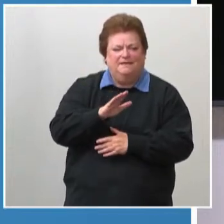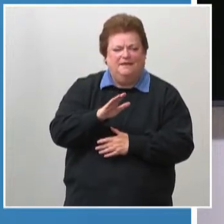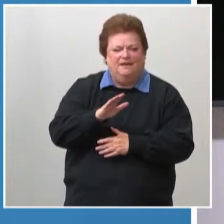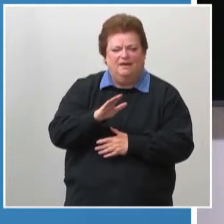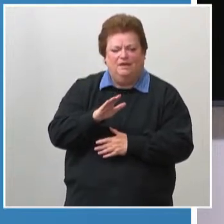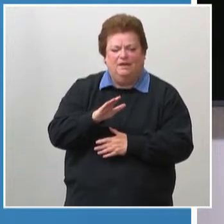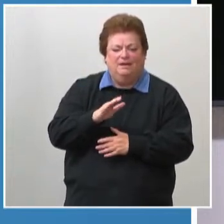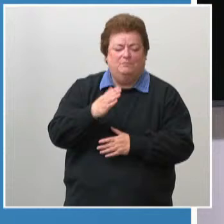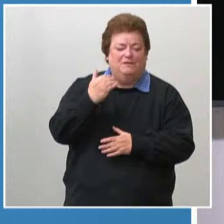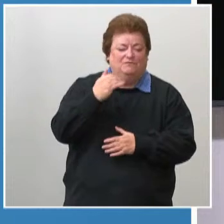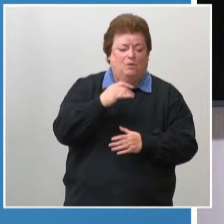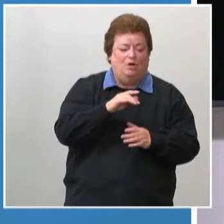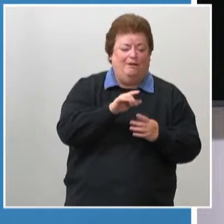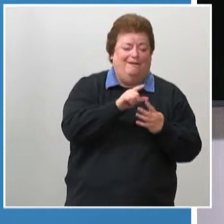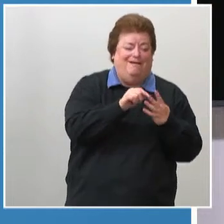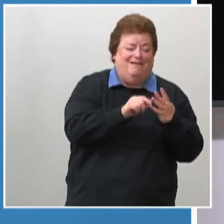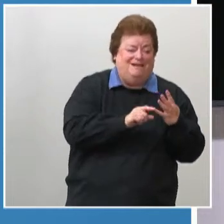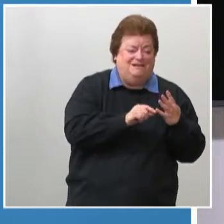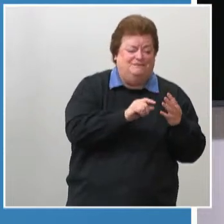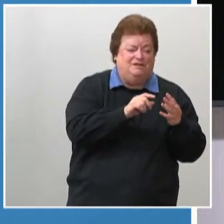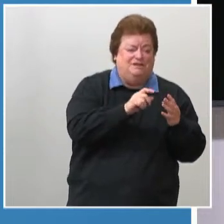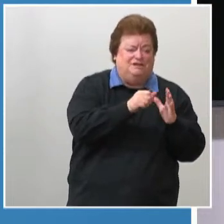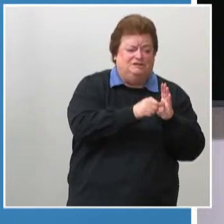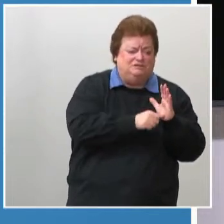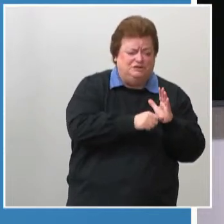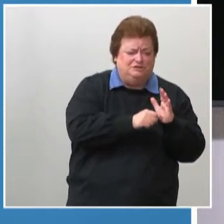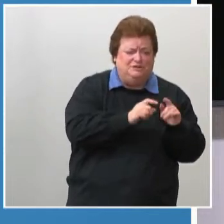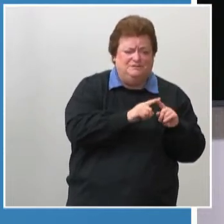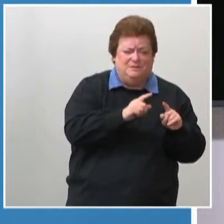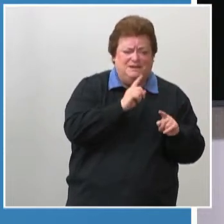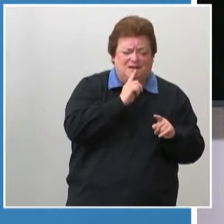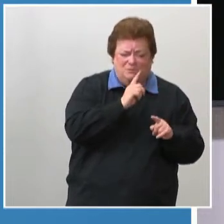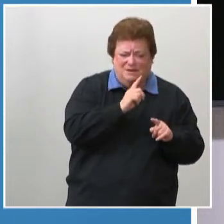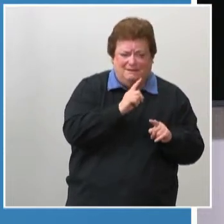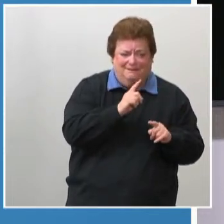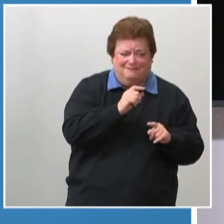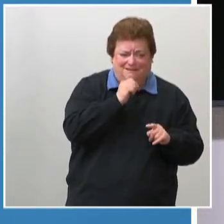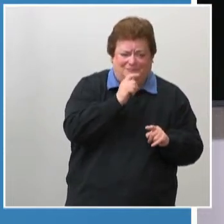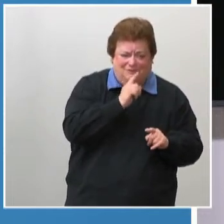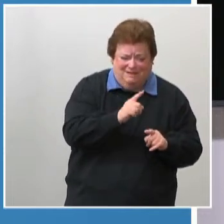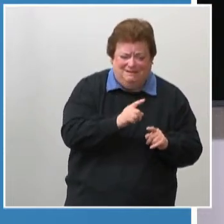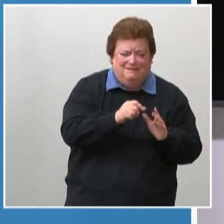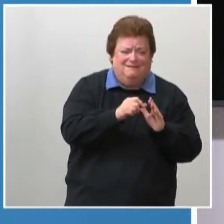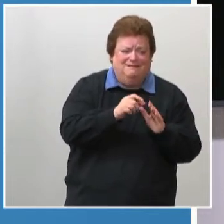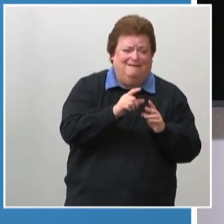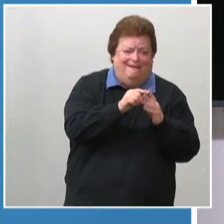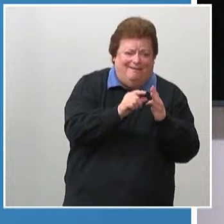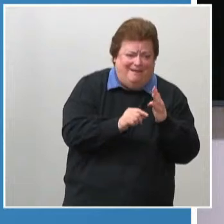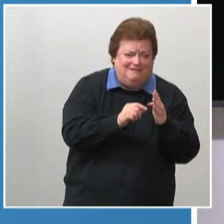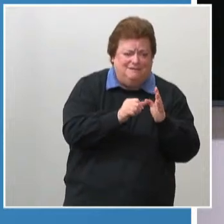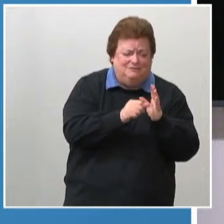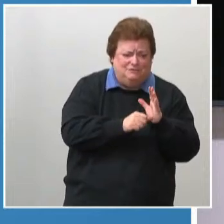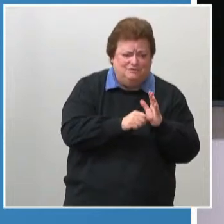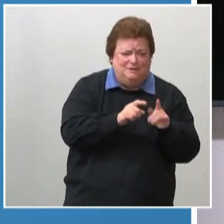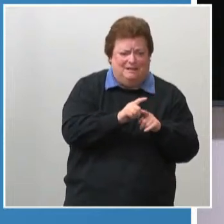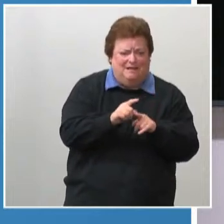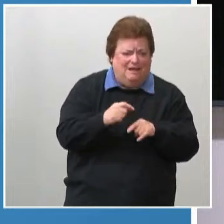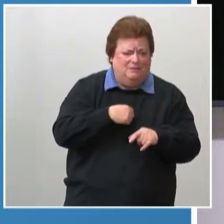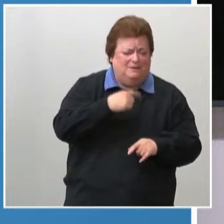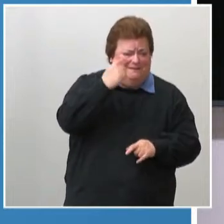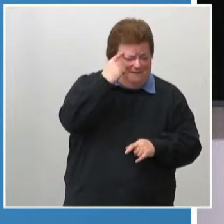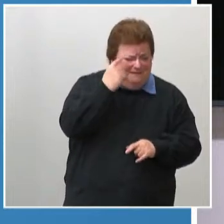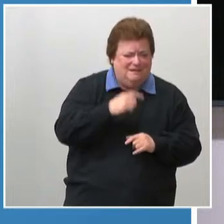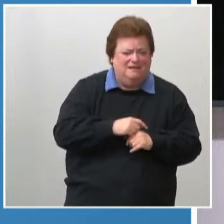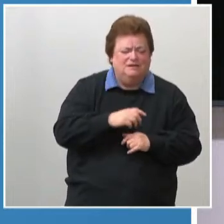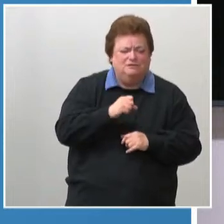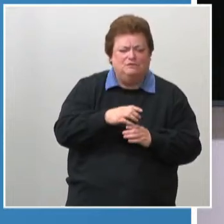elective surgeries, but they're really not necessarily elective surgeries in the true sense that we think of. So a lot